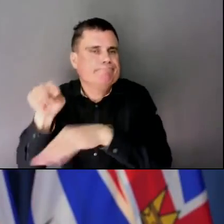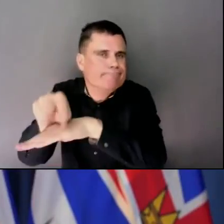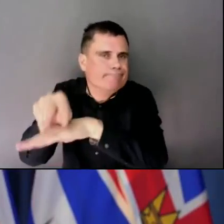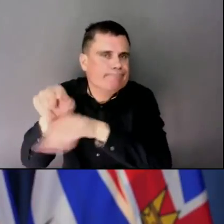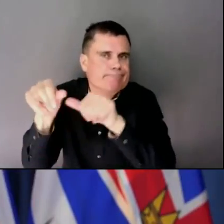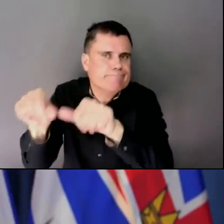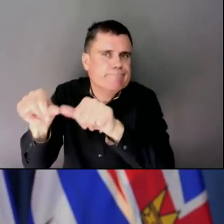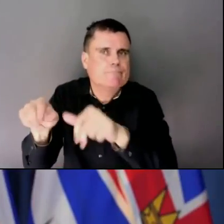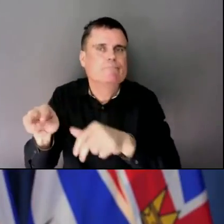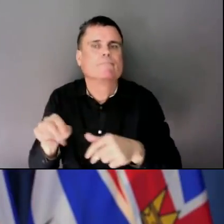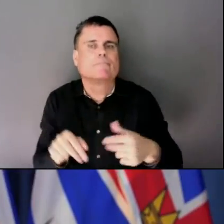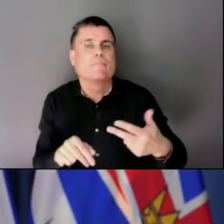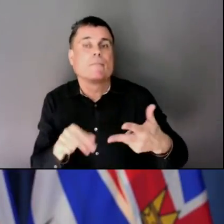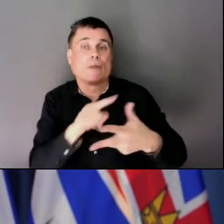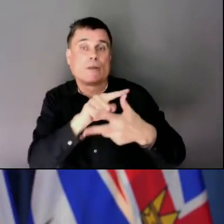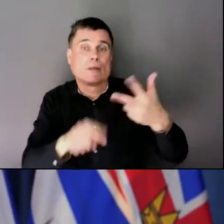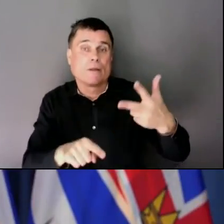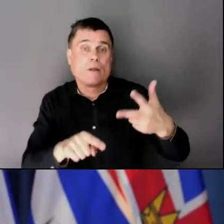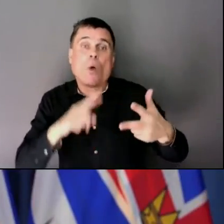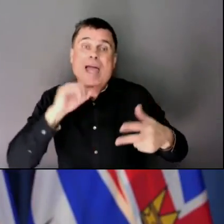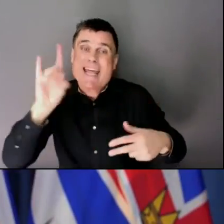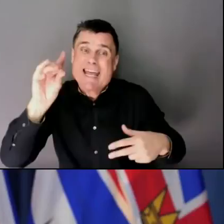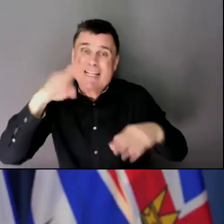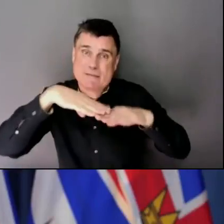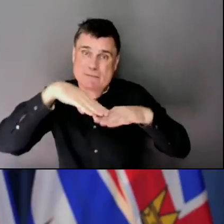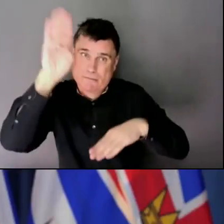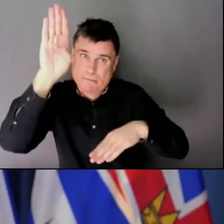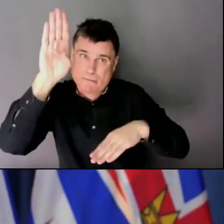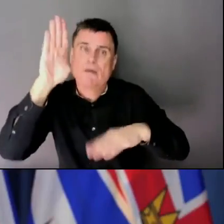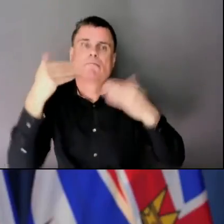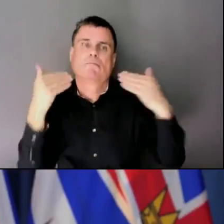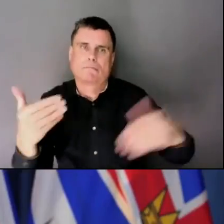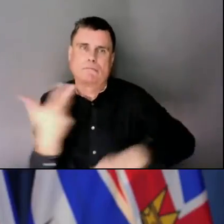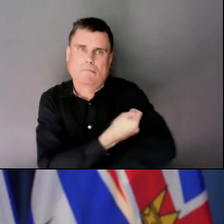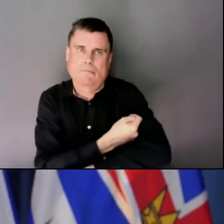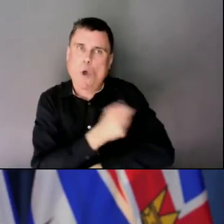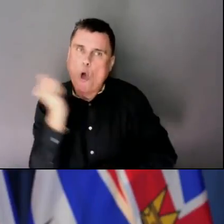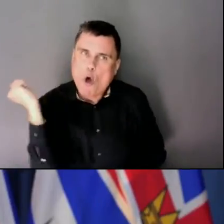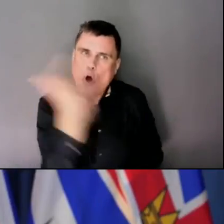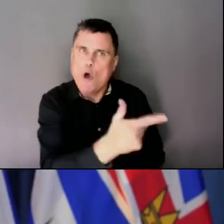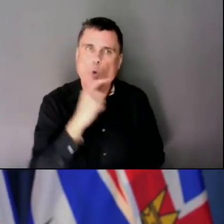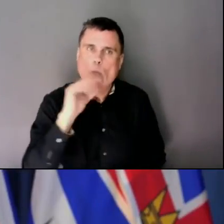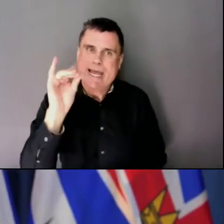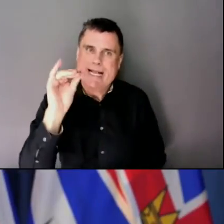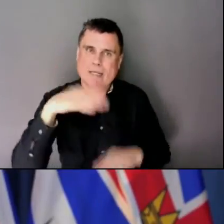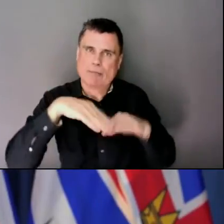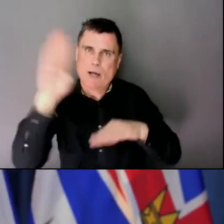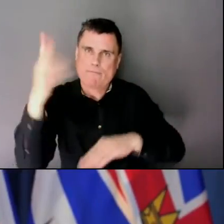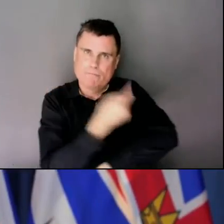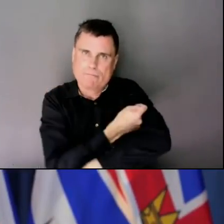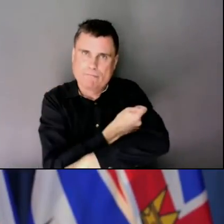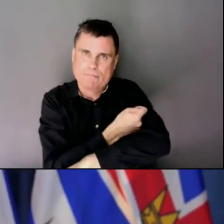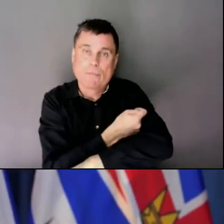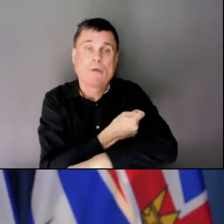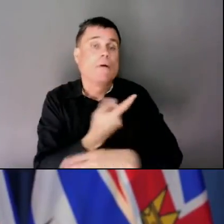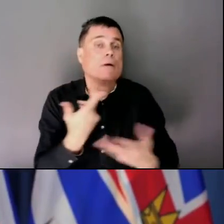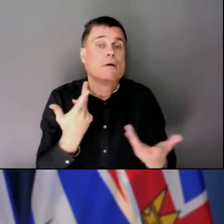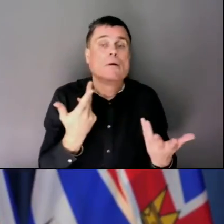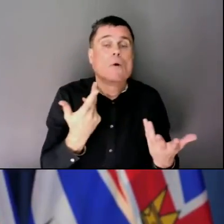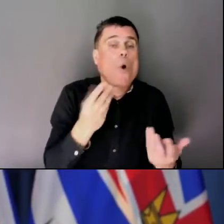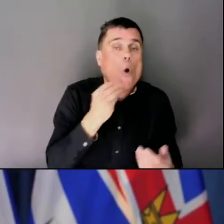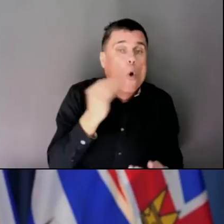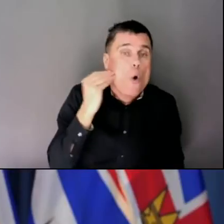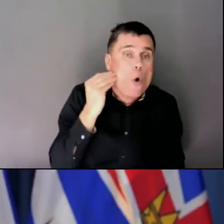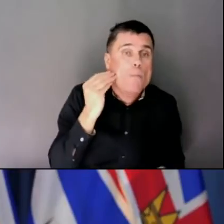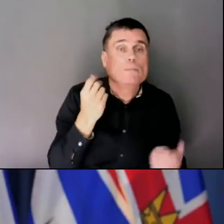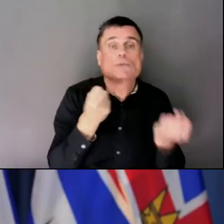immunized, and others, including staff working in home care and home support, will be immunized as